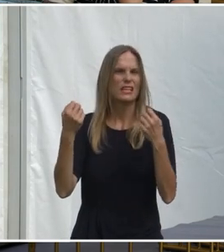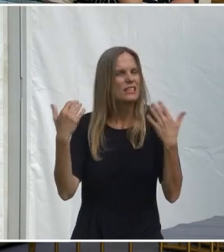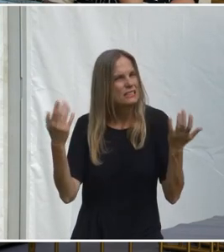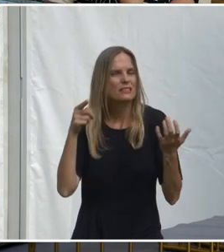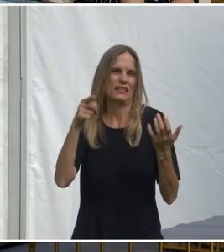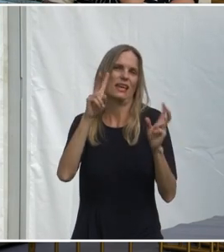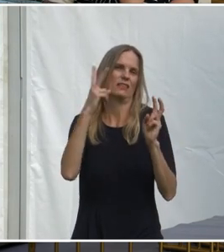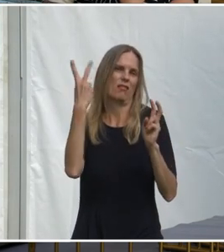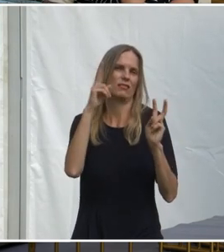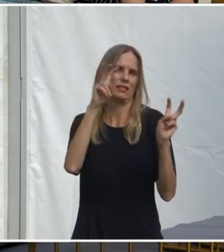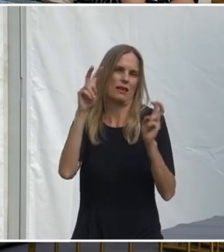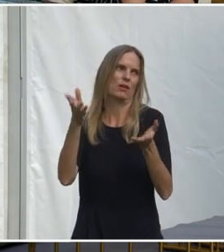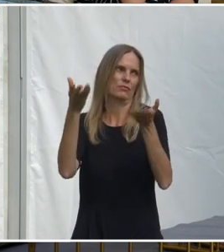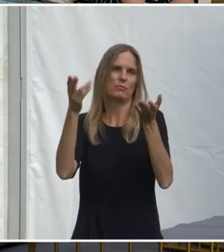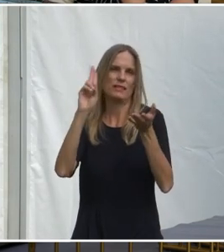Jussi, would you like to?